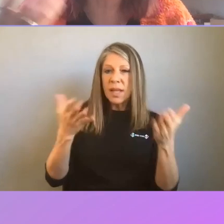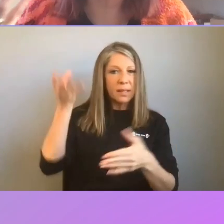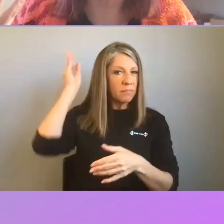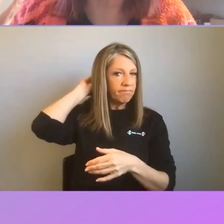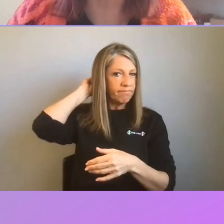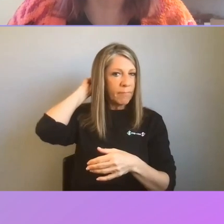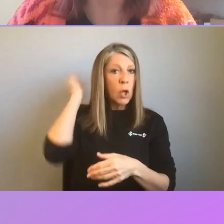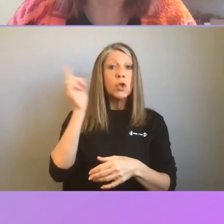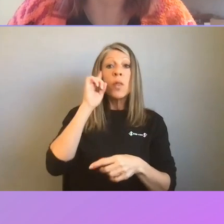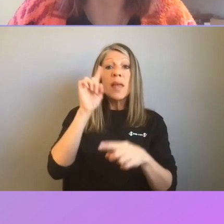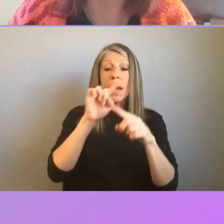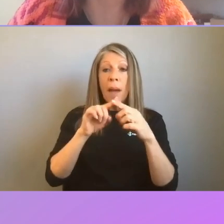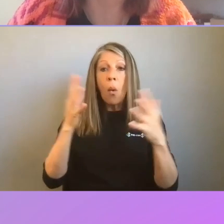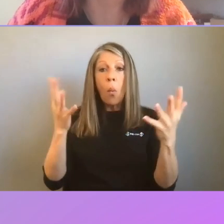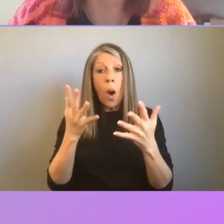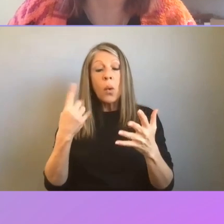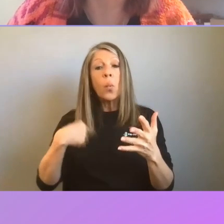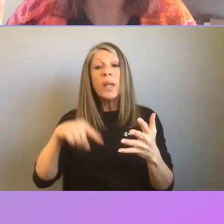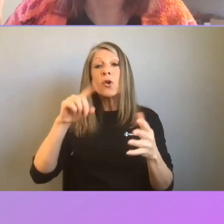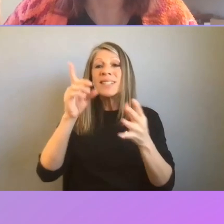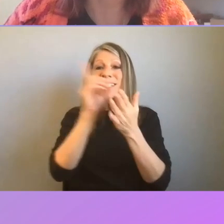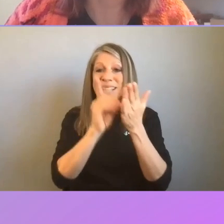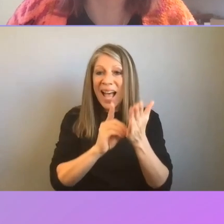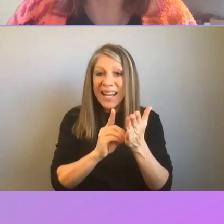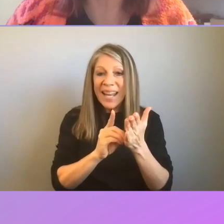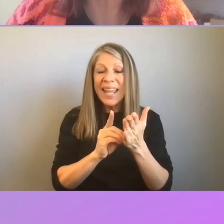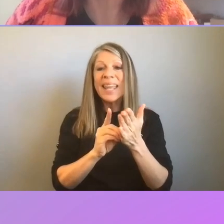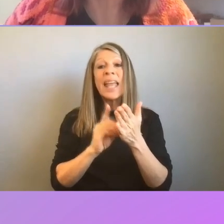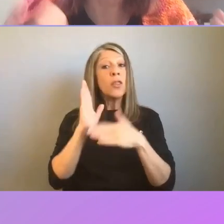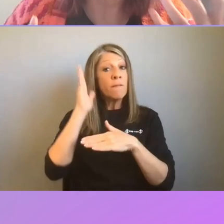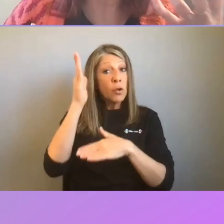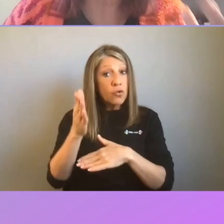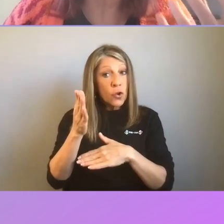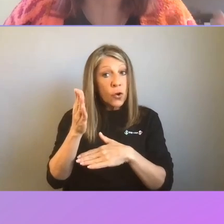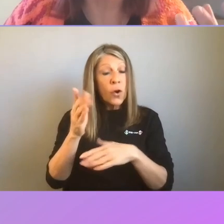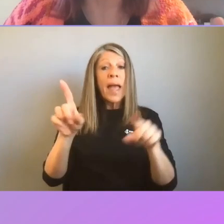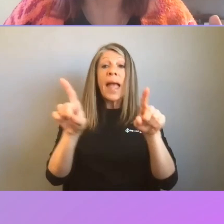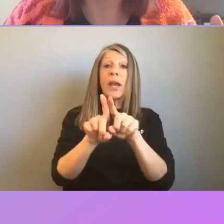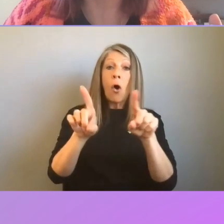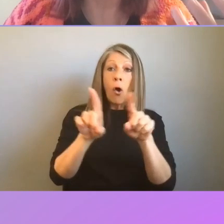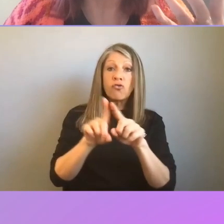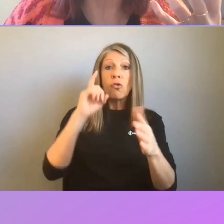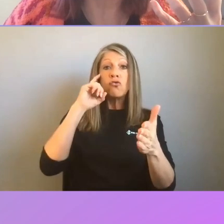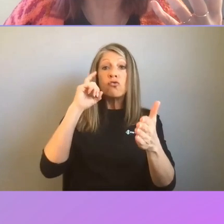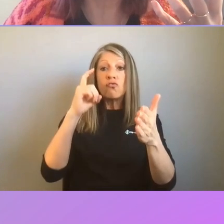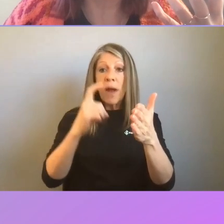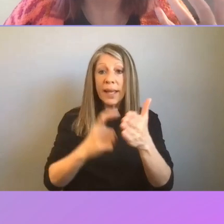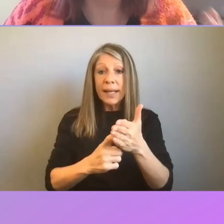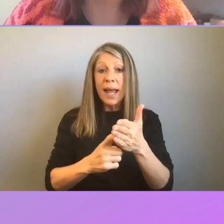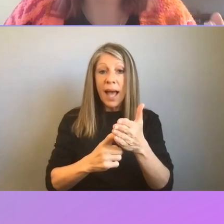to think about what we might be designing for in the future, and also to recognize